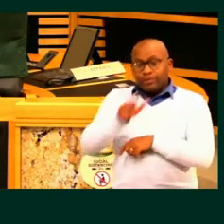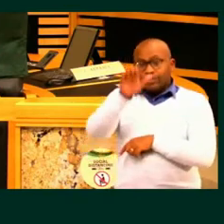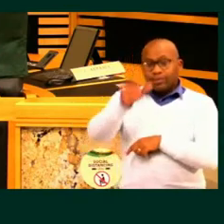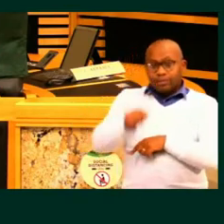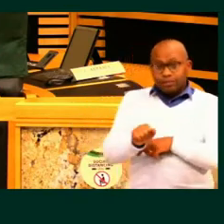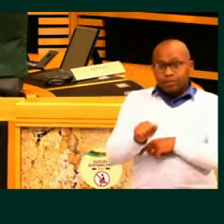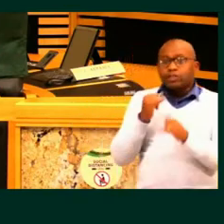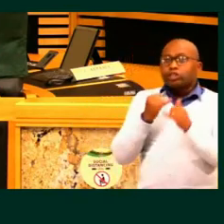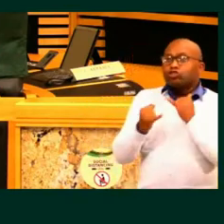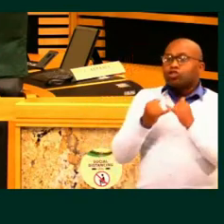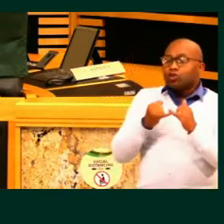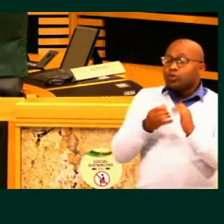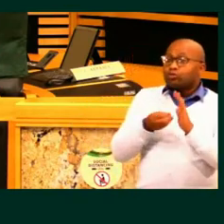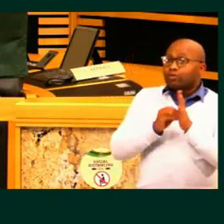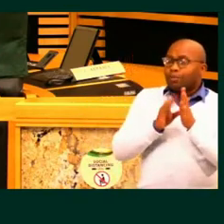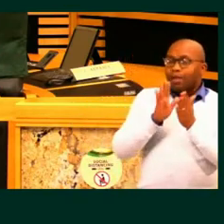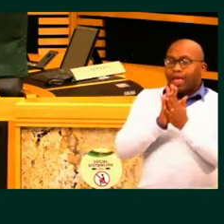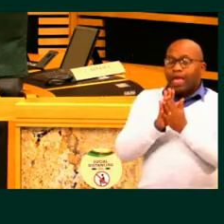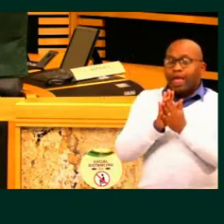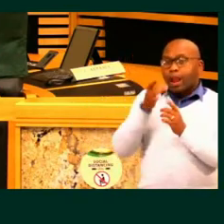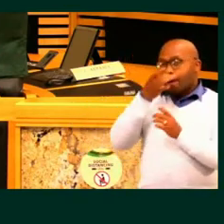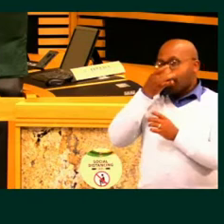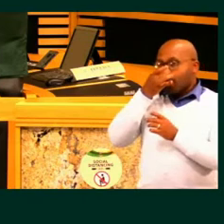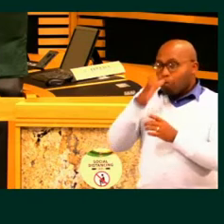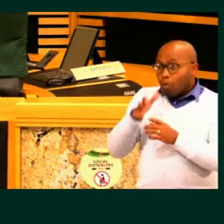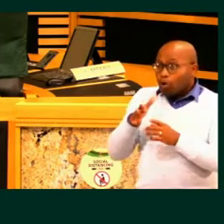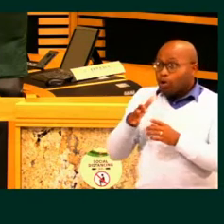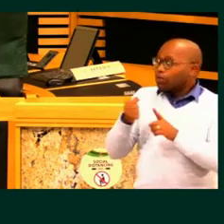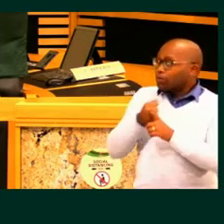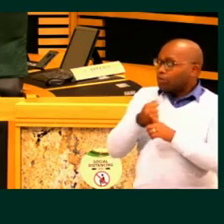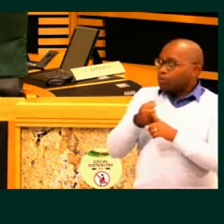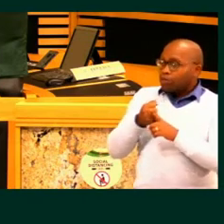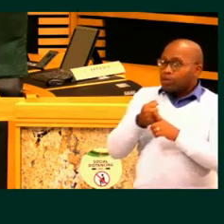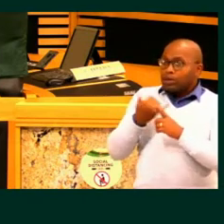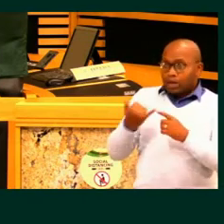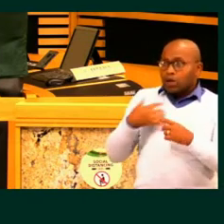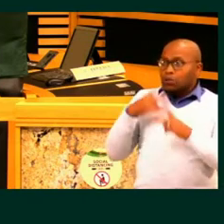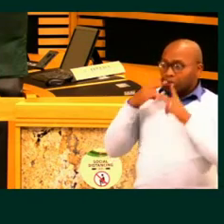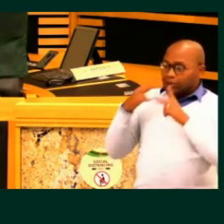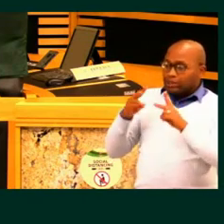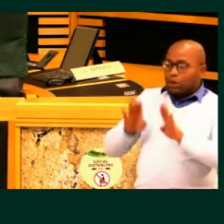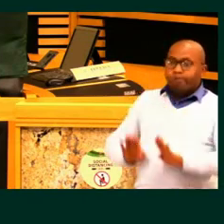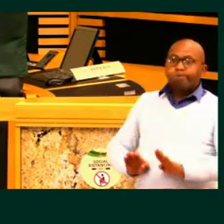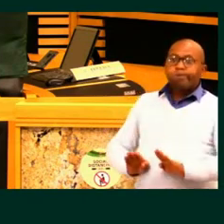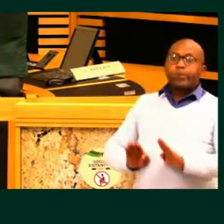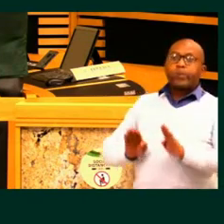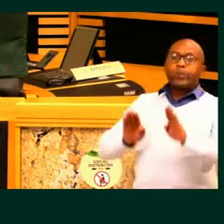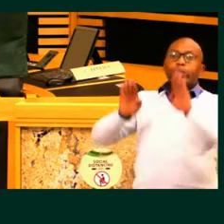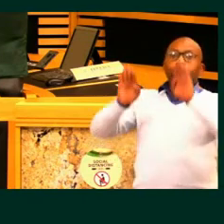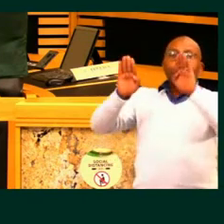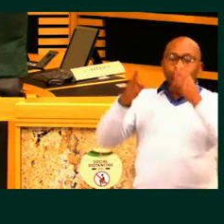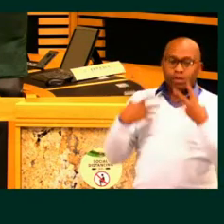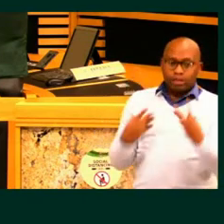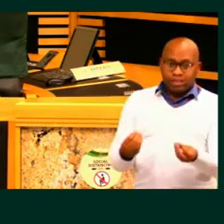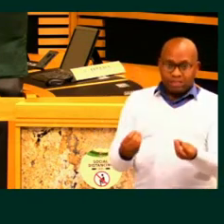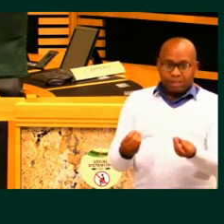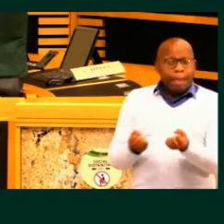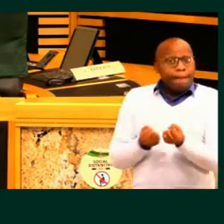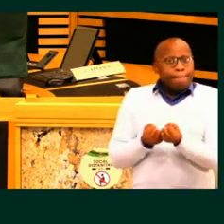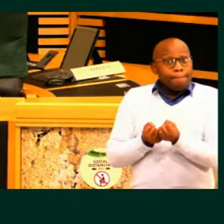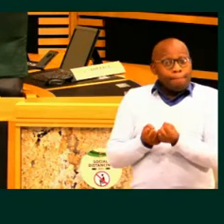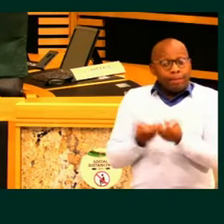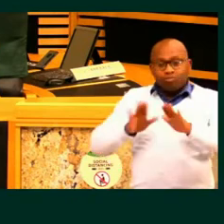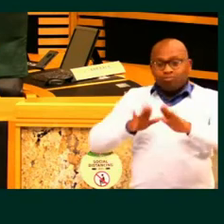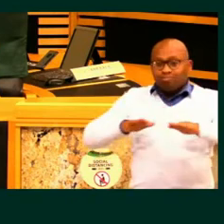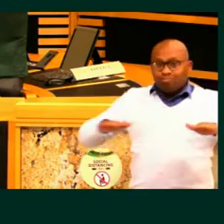crimes and bullying are definitely on the increase the high number of girls who suffer sexual abuse